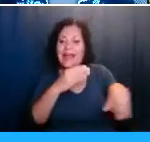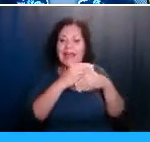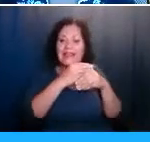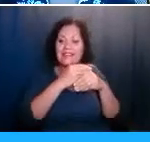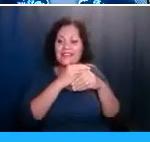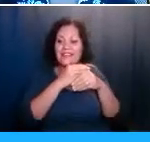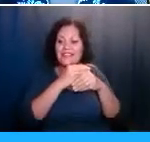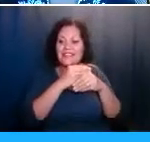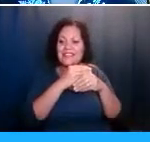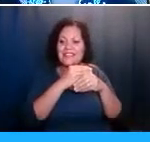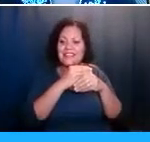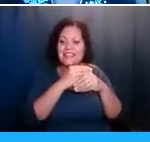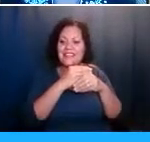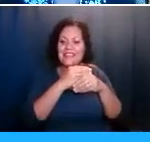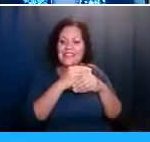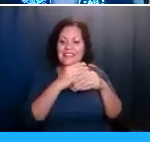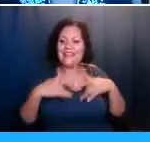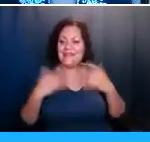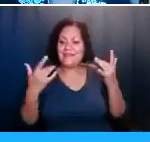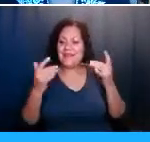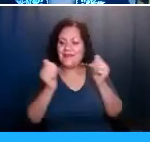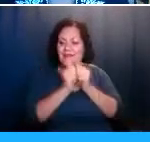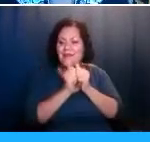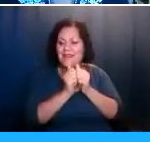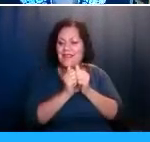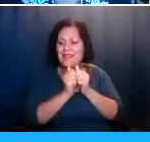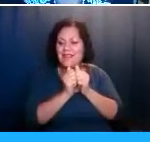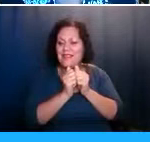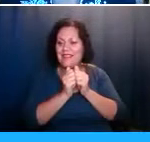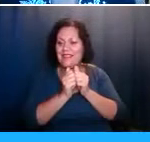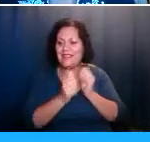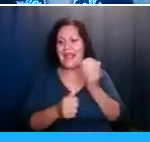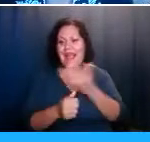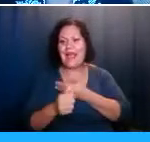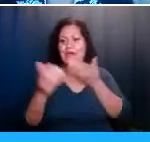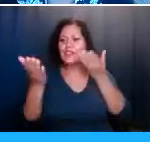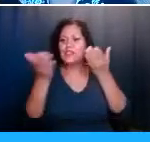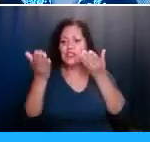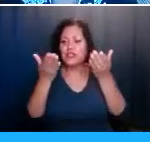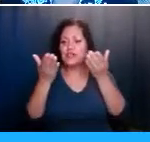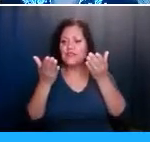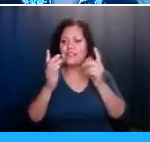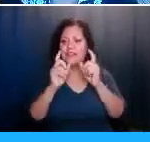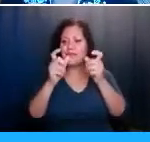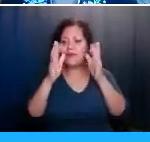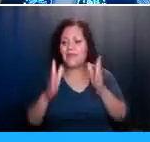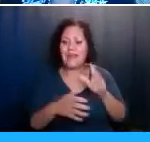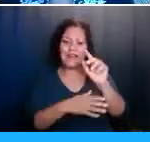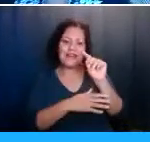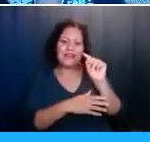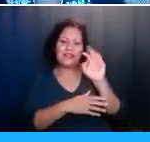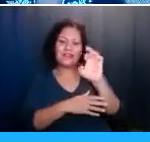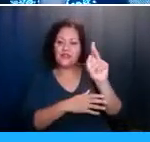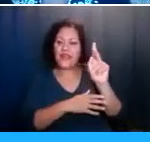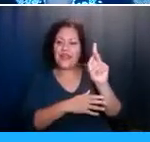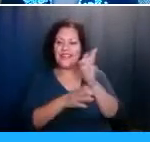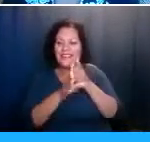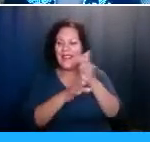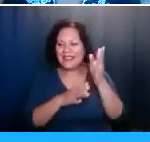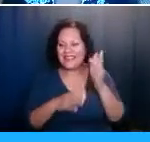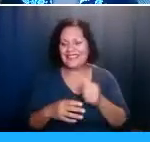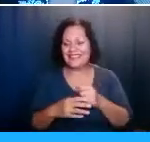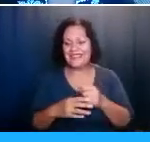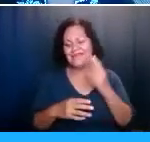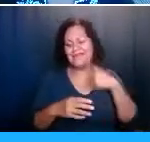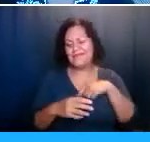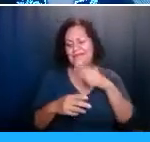this year with our service provider track, we're going to call it,